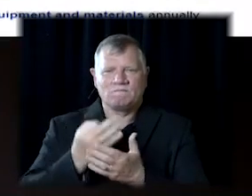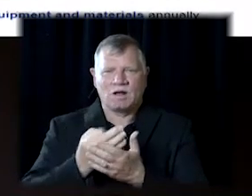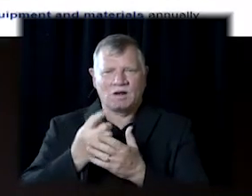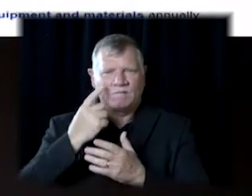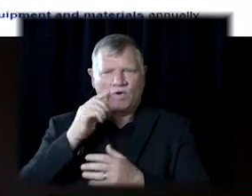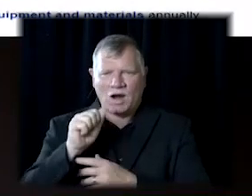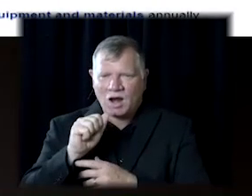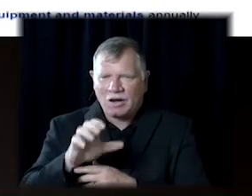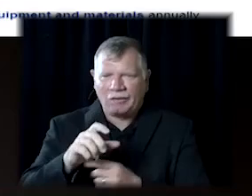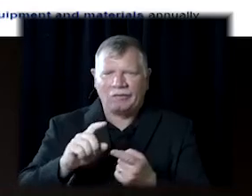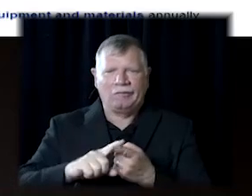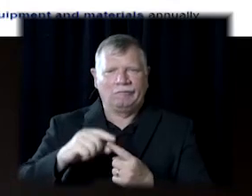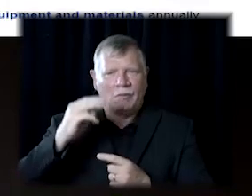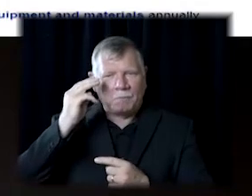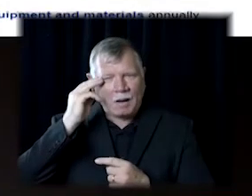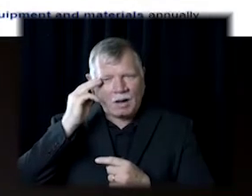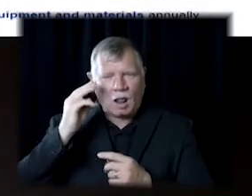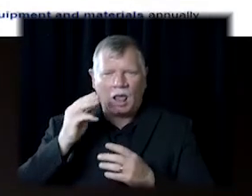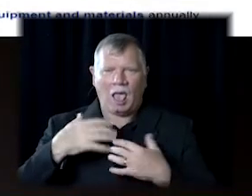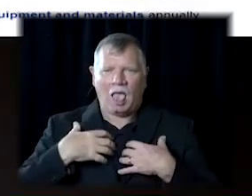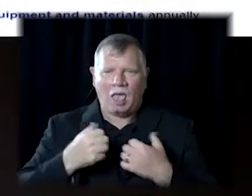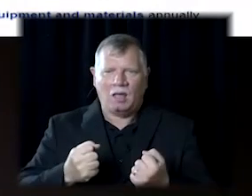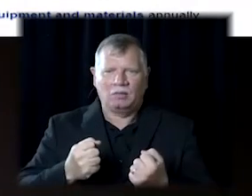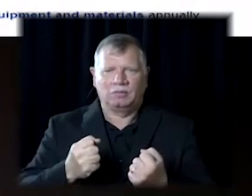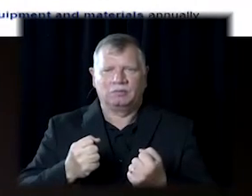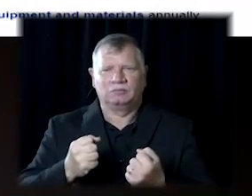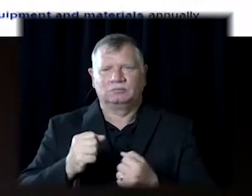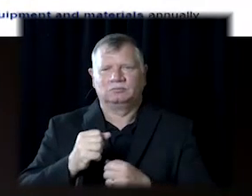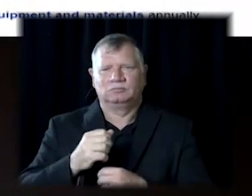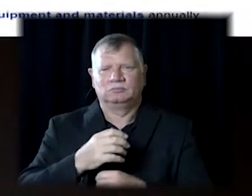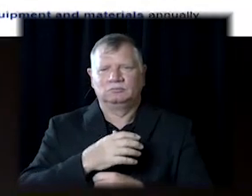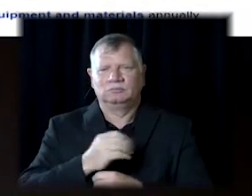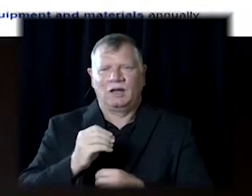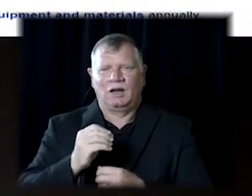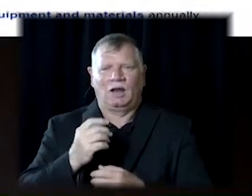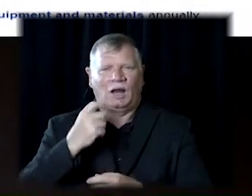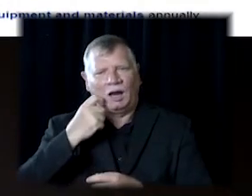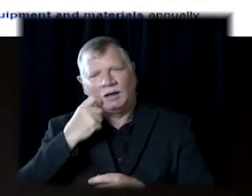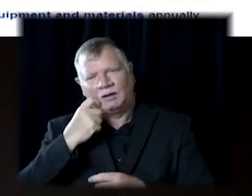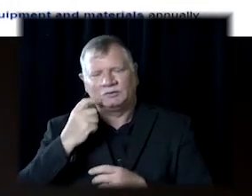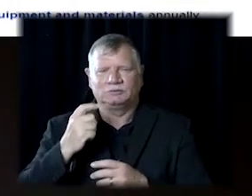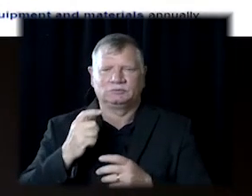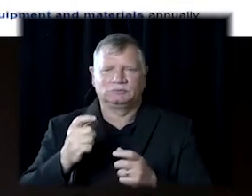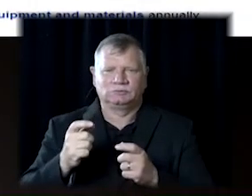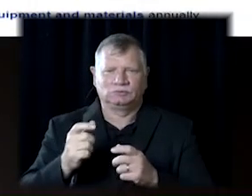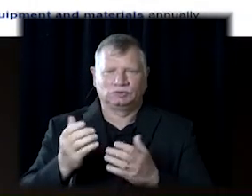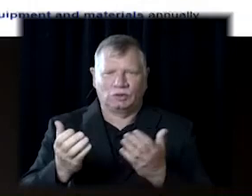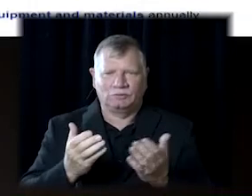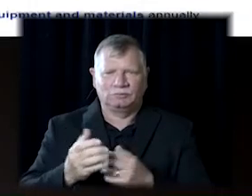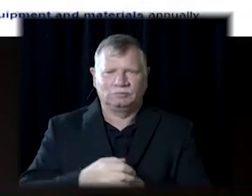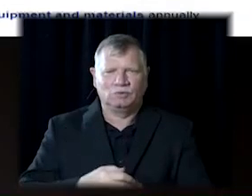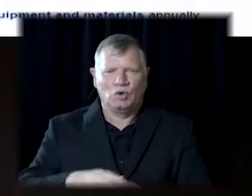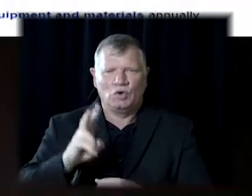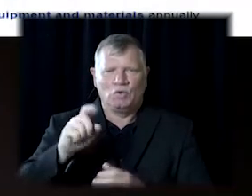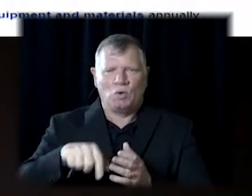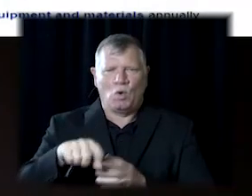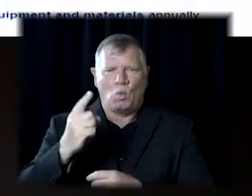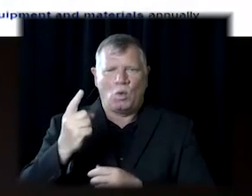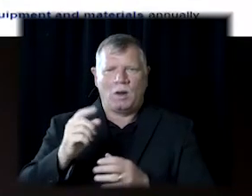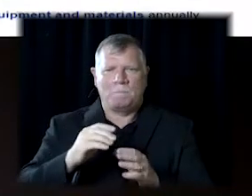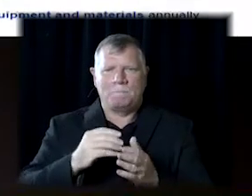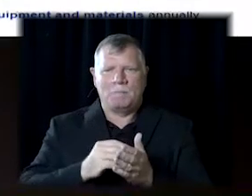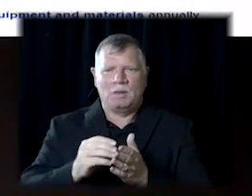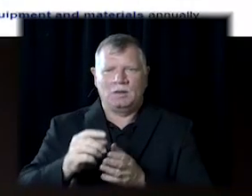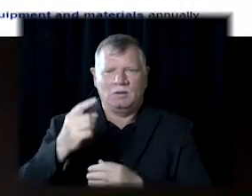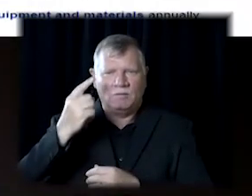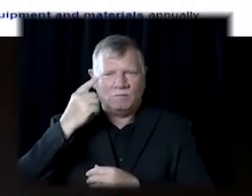equipment for the Mental Health and Addiction Services Administration. And finally, there's increased capital expenditures of $2.1 million from the special revenue